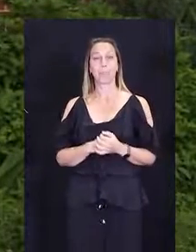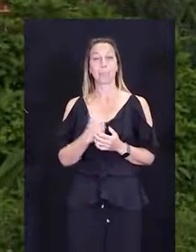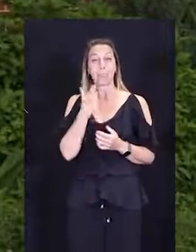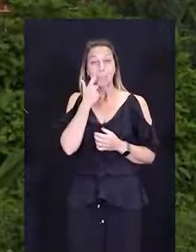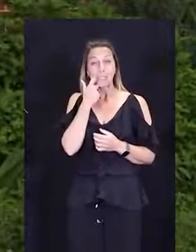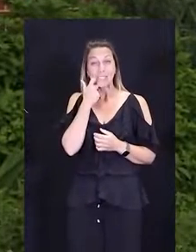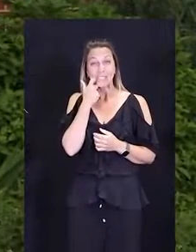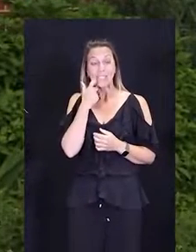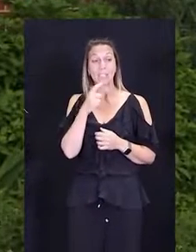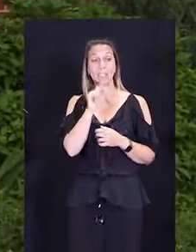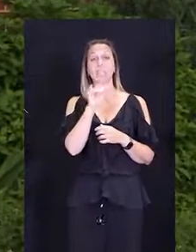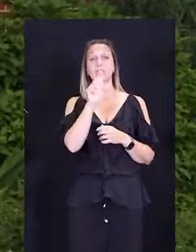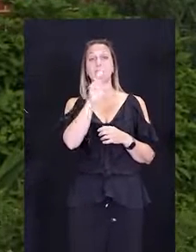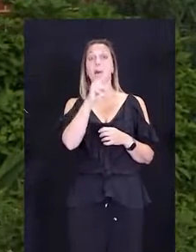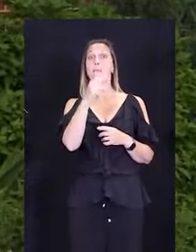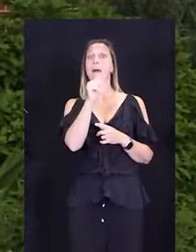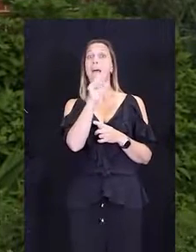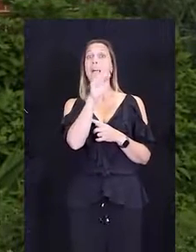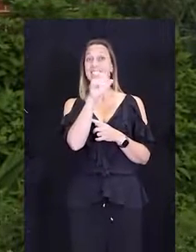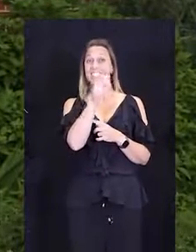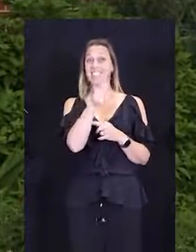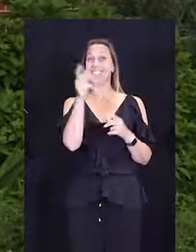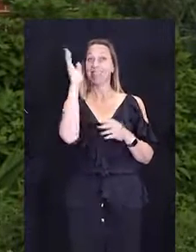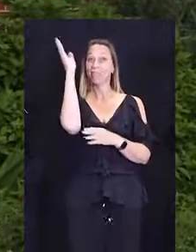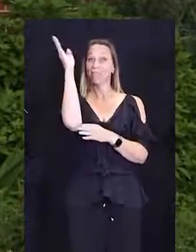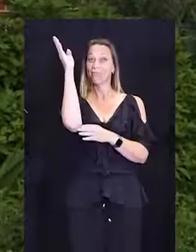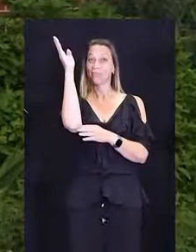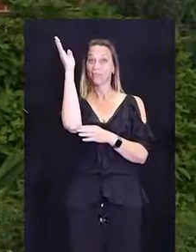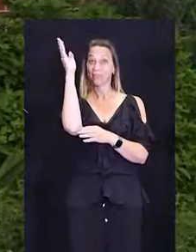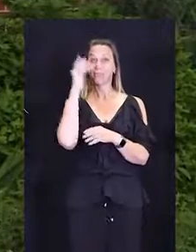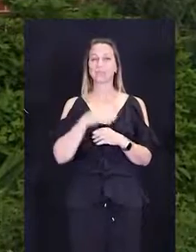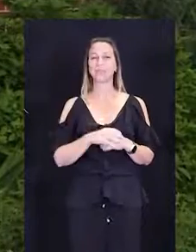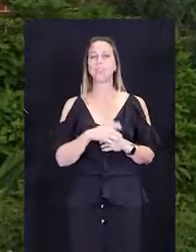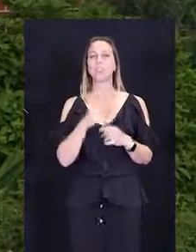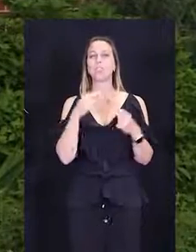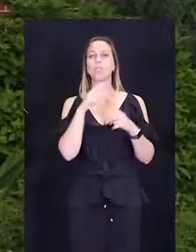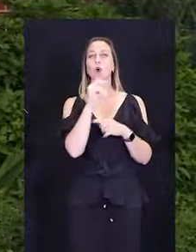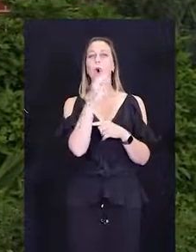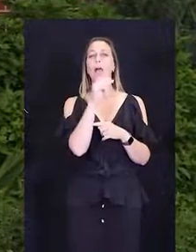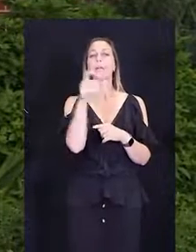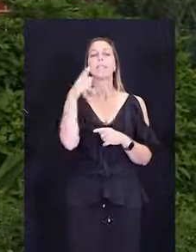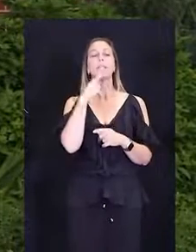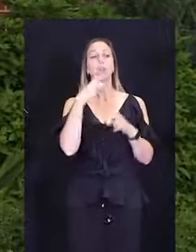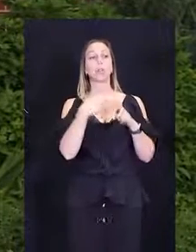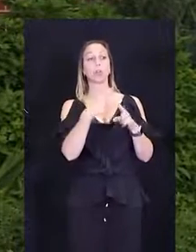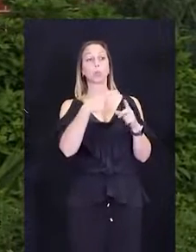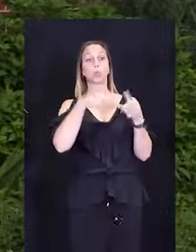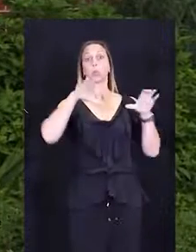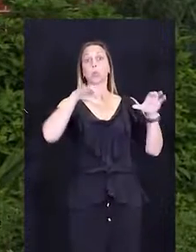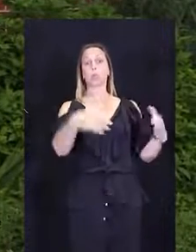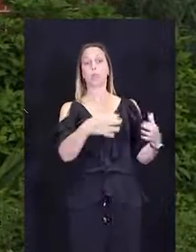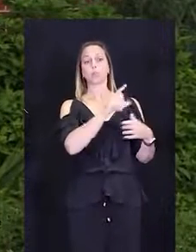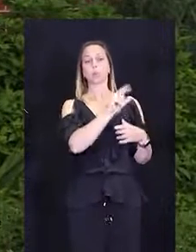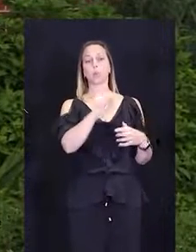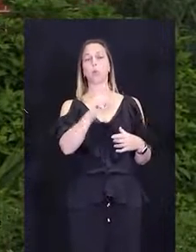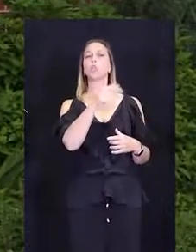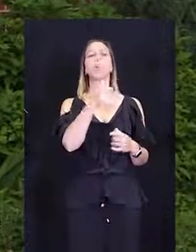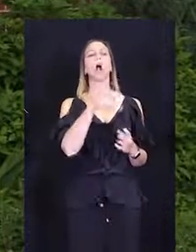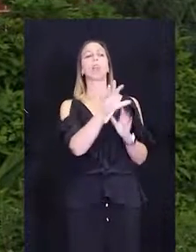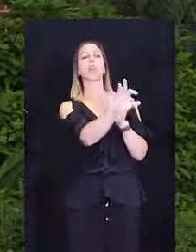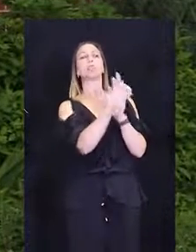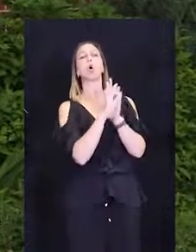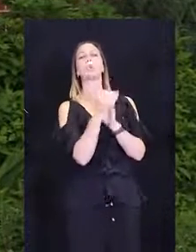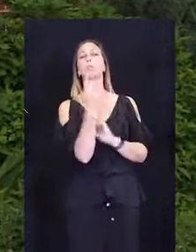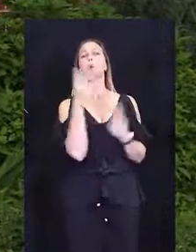dreamed. Recently, actor Tom Hanks, addressing the graduating class at Wright State, Ohio, referred to the 2020 grads